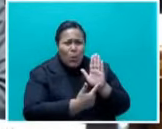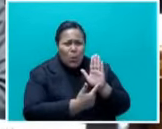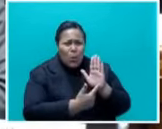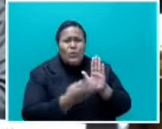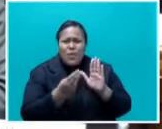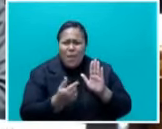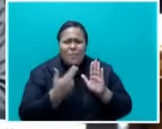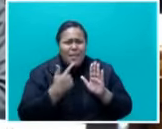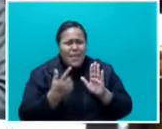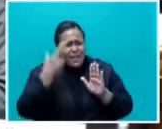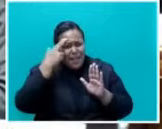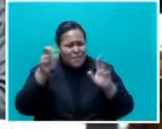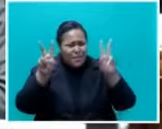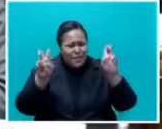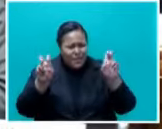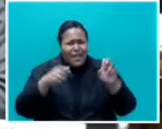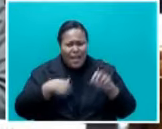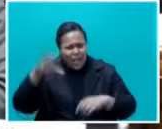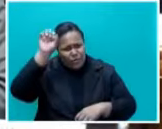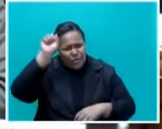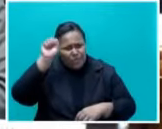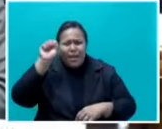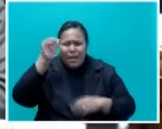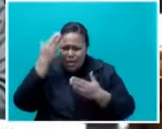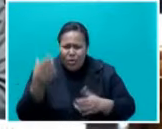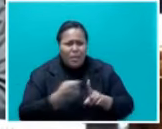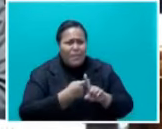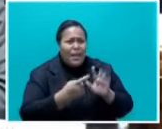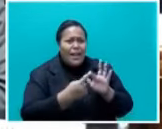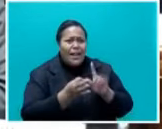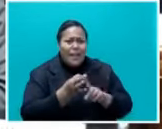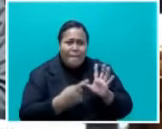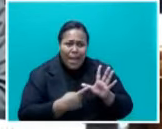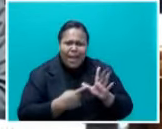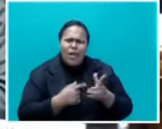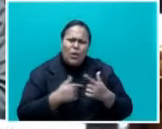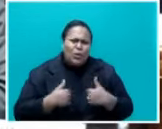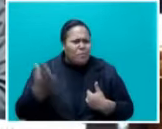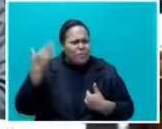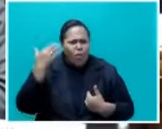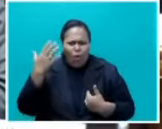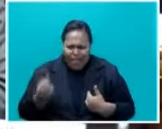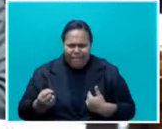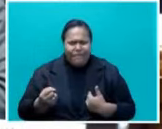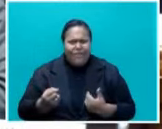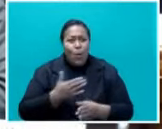provisions. Honourable Kepa, I remember specifically talking about this. We used to have a Workmen's Compensation